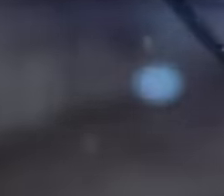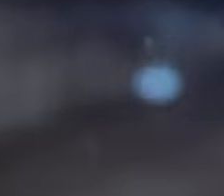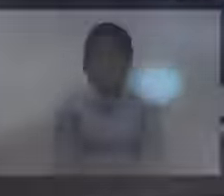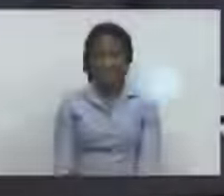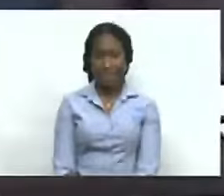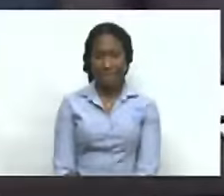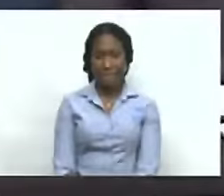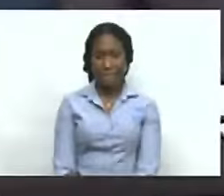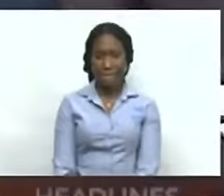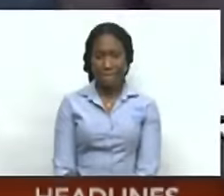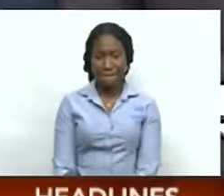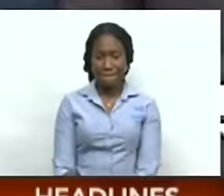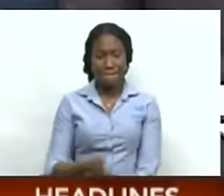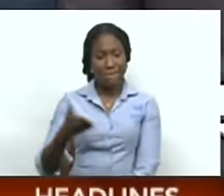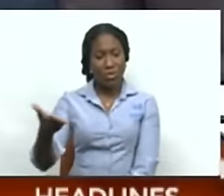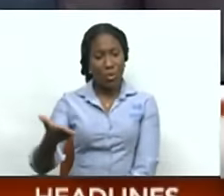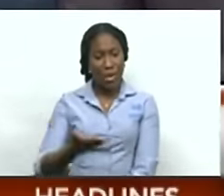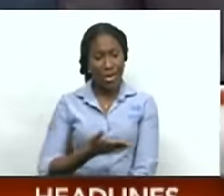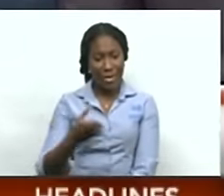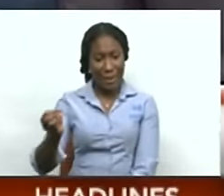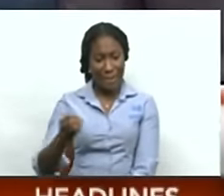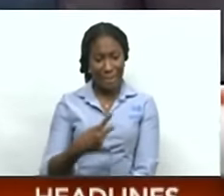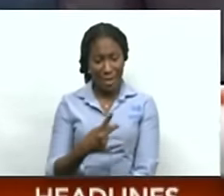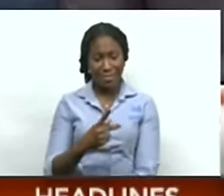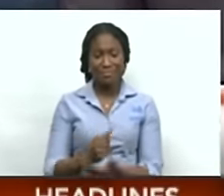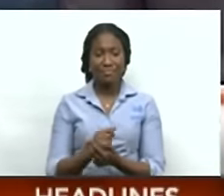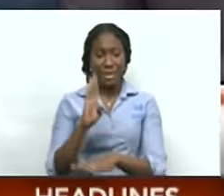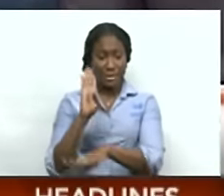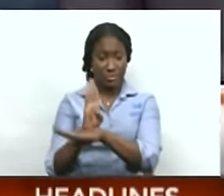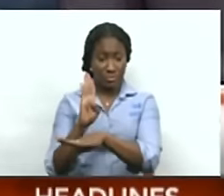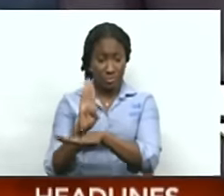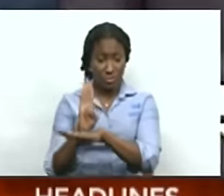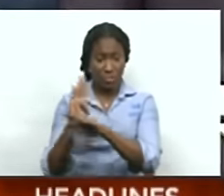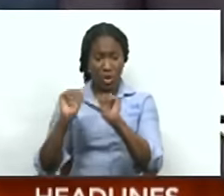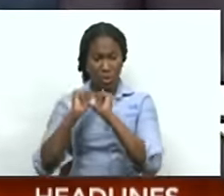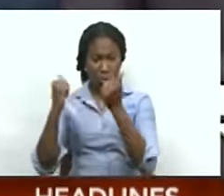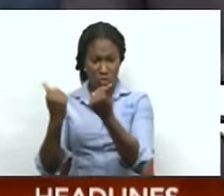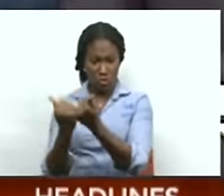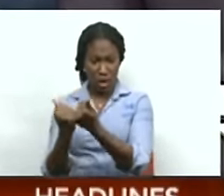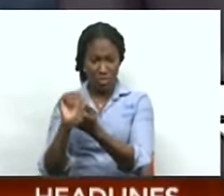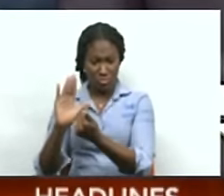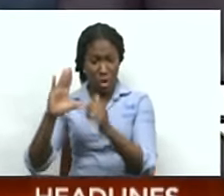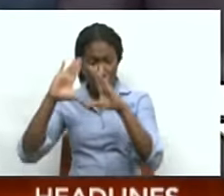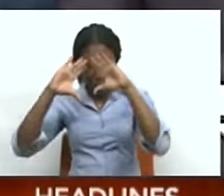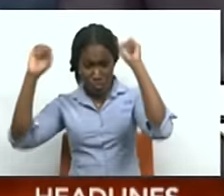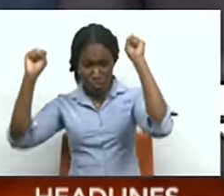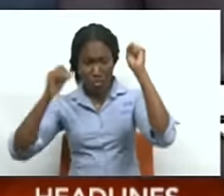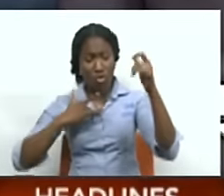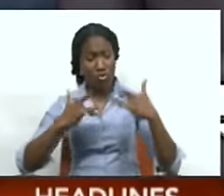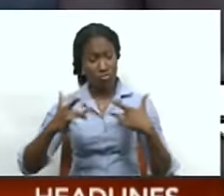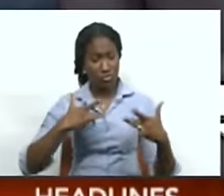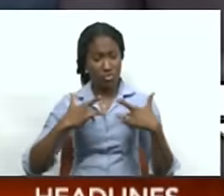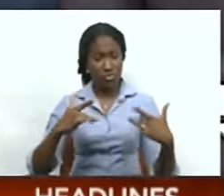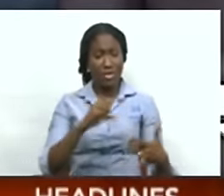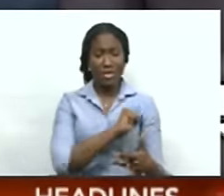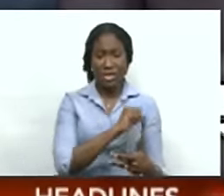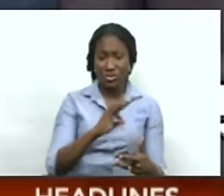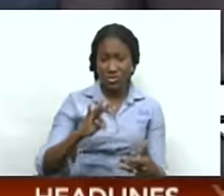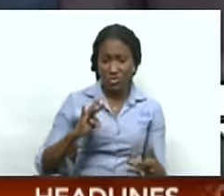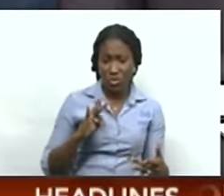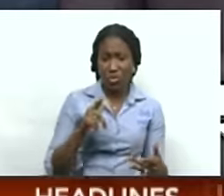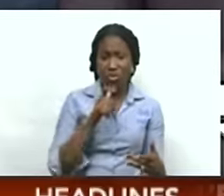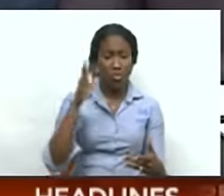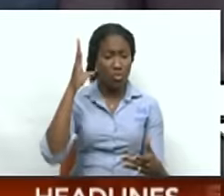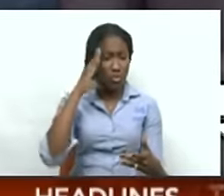Welcome back. National Nursing Association President Edie Stewart is concerned that staff and patients directly affected by roof repairs at San Fernando